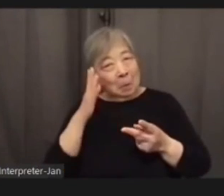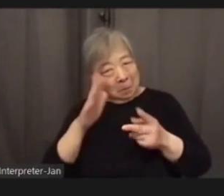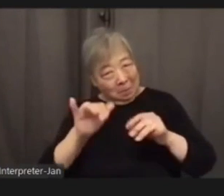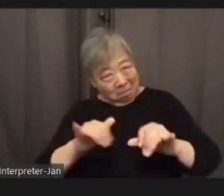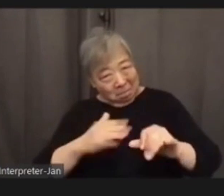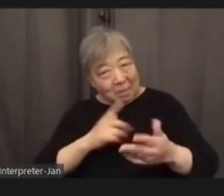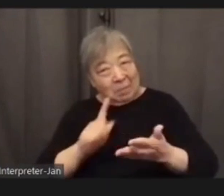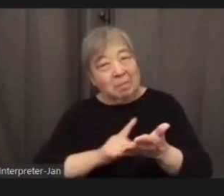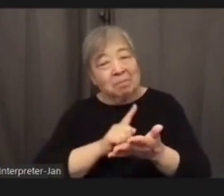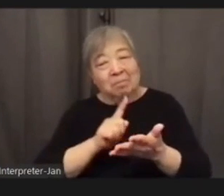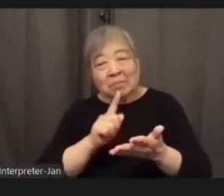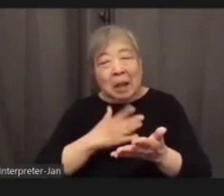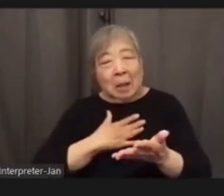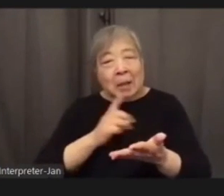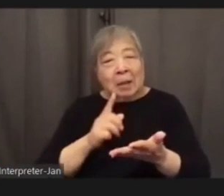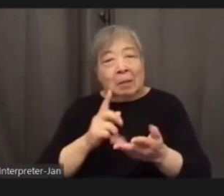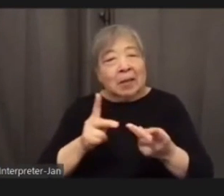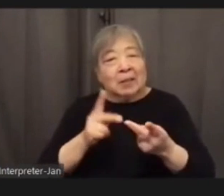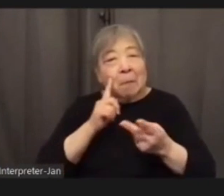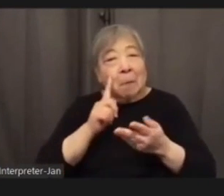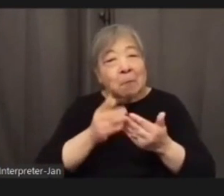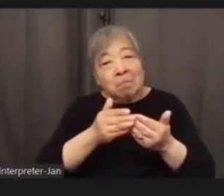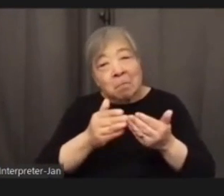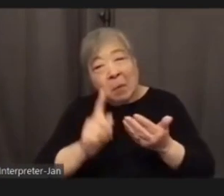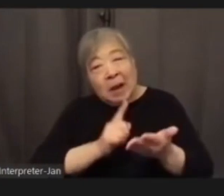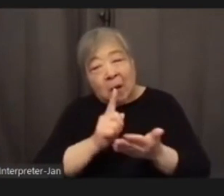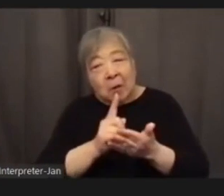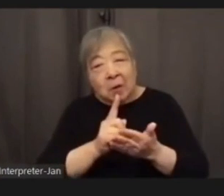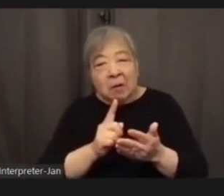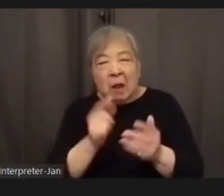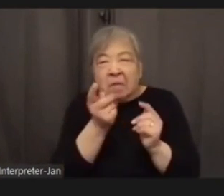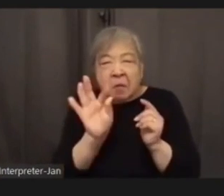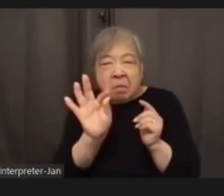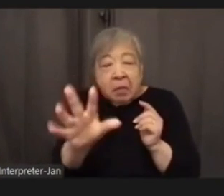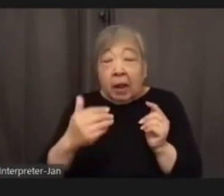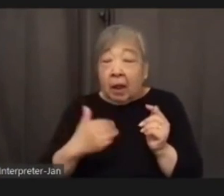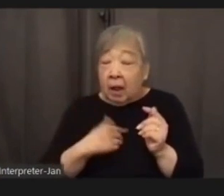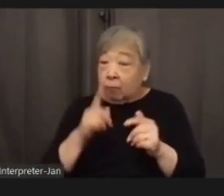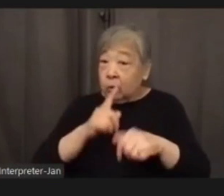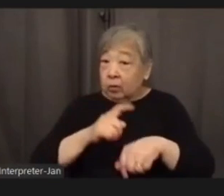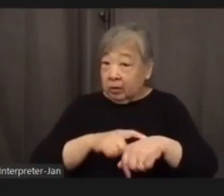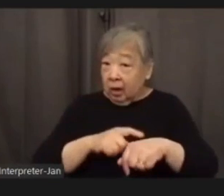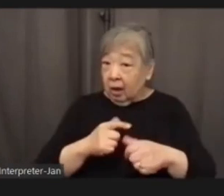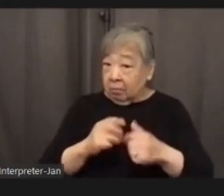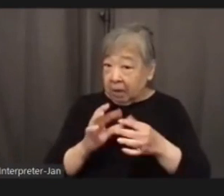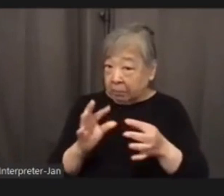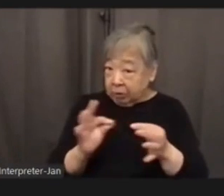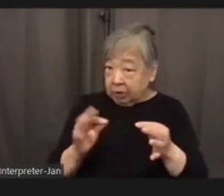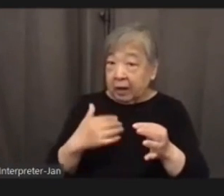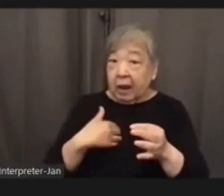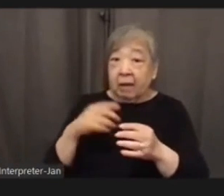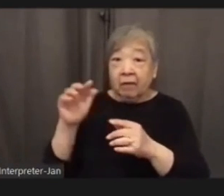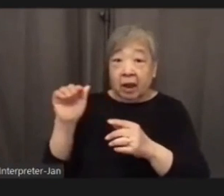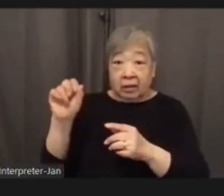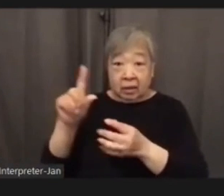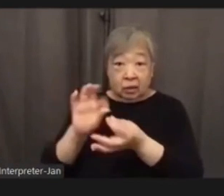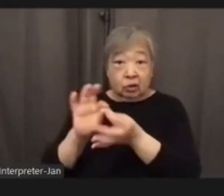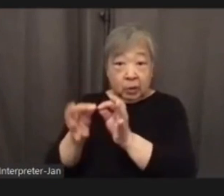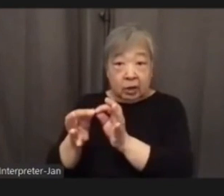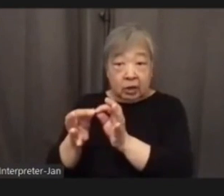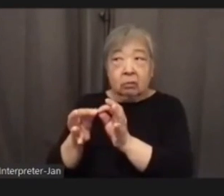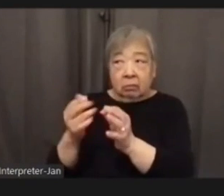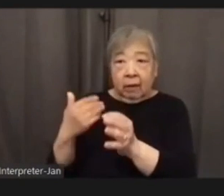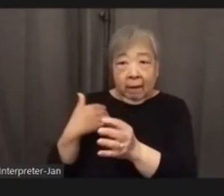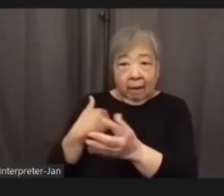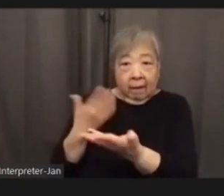here. A few housekeeping matters. There is real-time live captioning and American Sign Language interpretation, which is going to